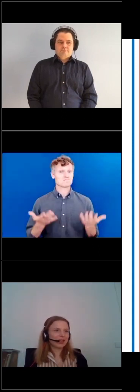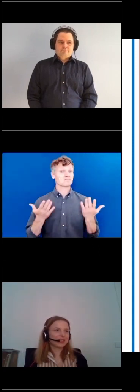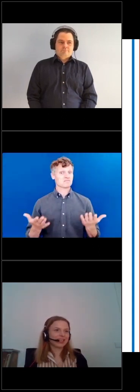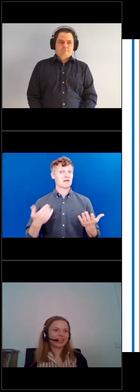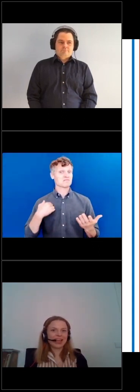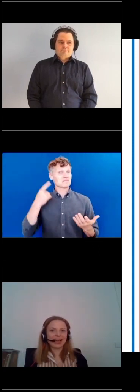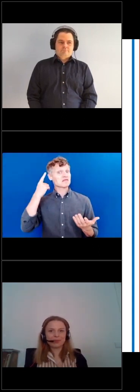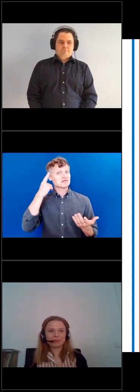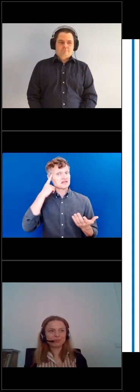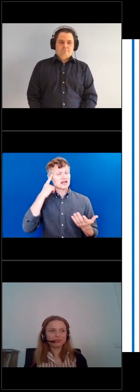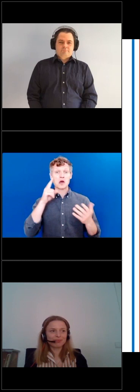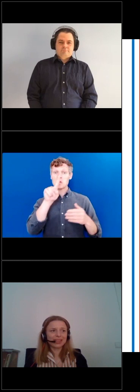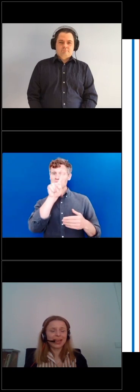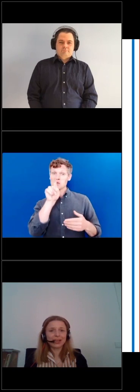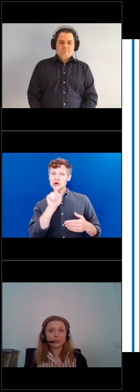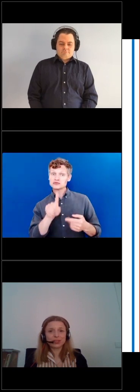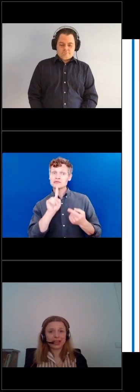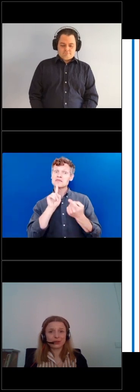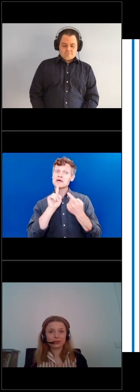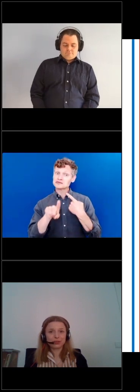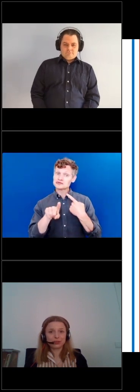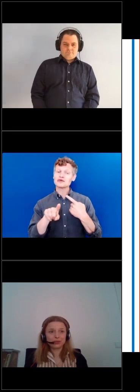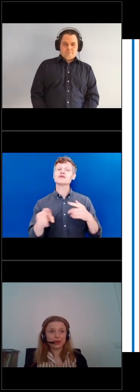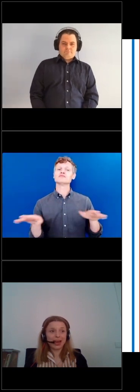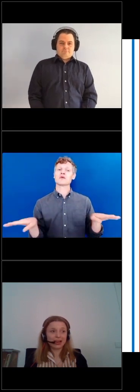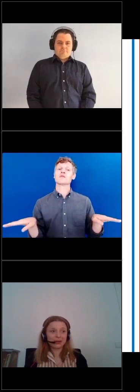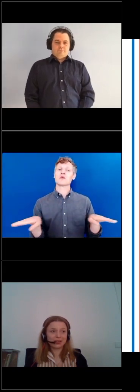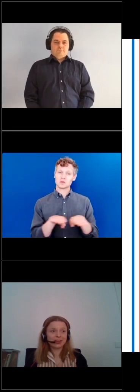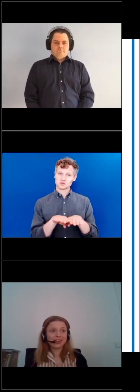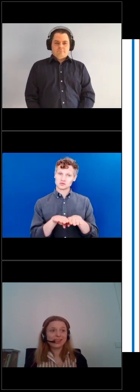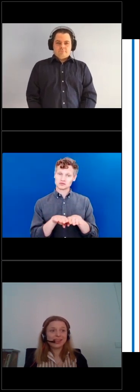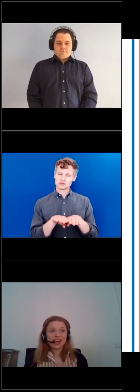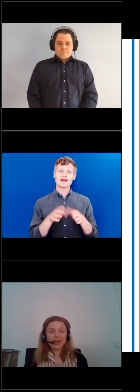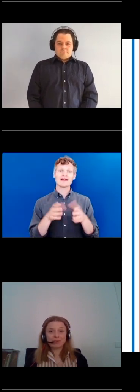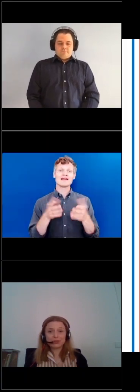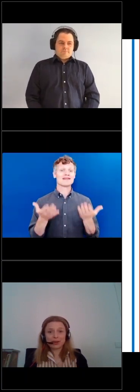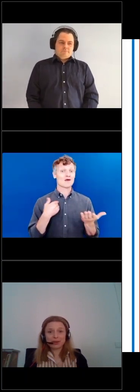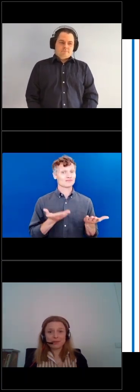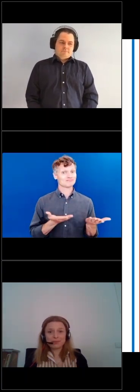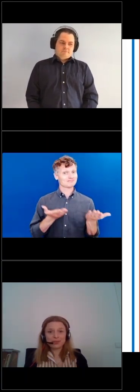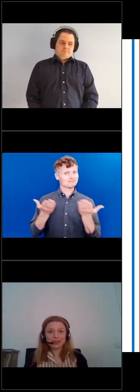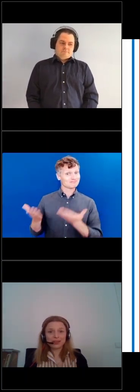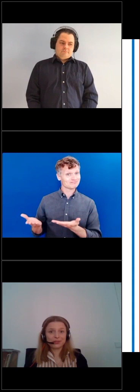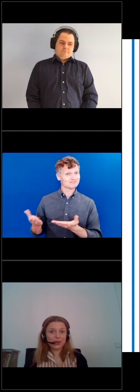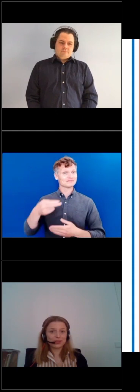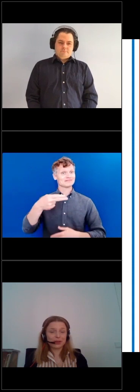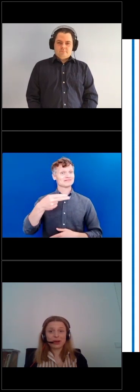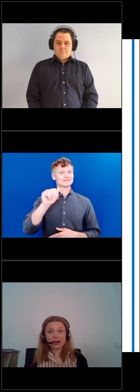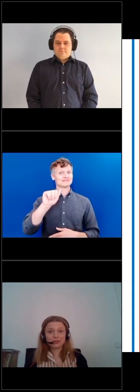last question, and would hand over to Håkon to wrap up